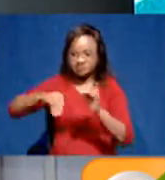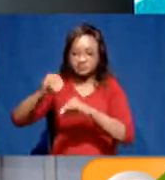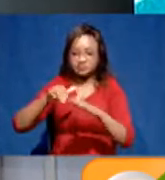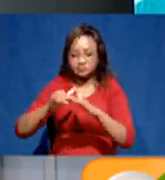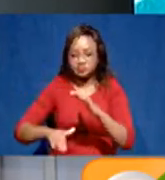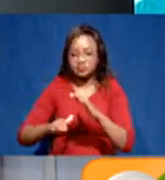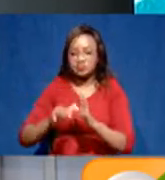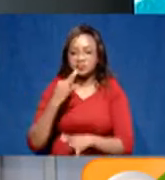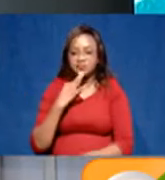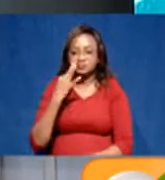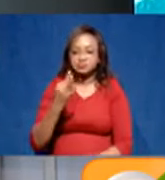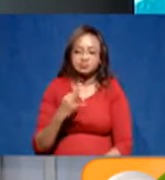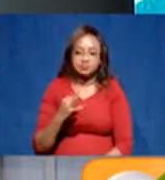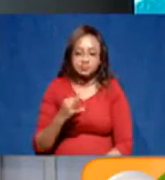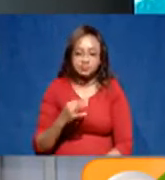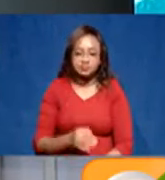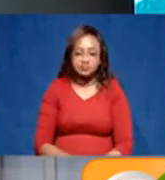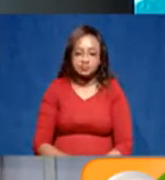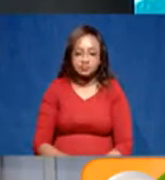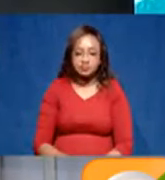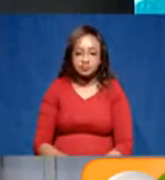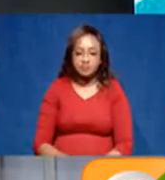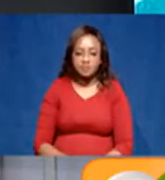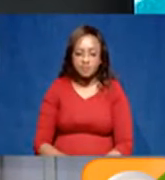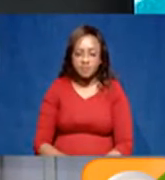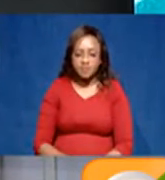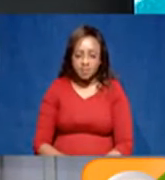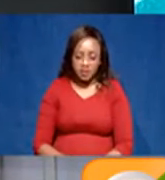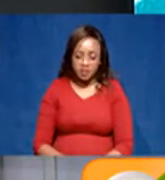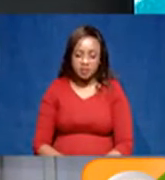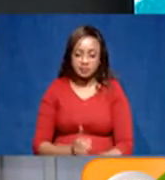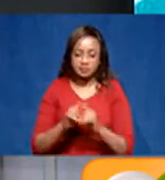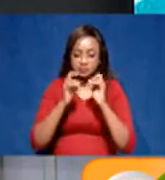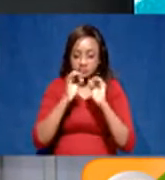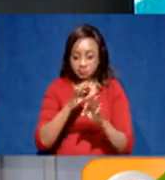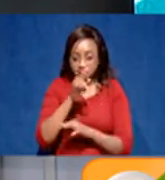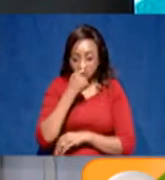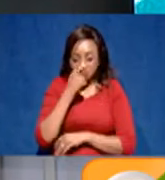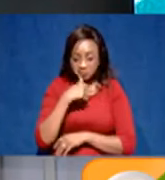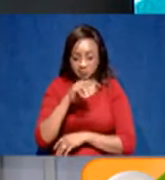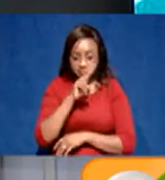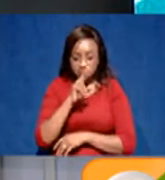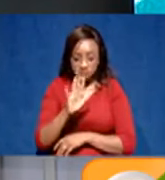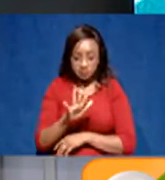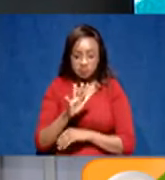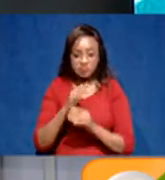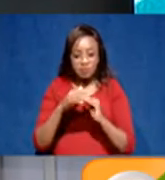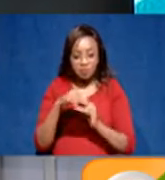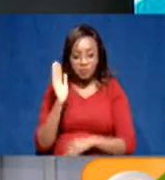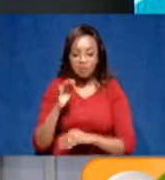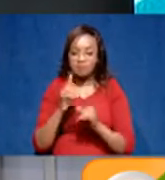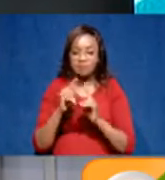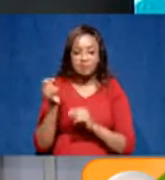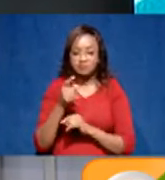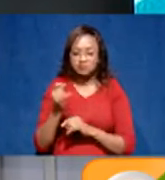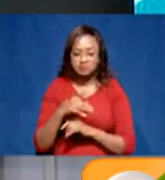of 300 shillings, of course, also depending on the amount of income that you're making or not. For persons that reach the age of 25 plus, they have no